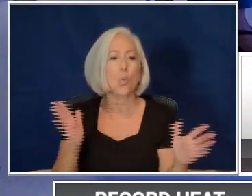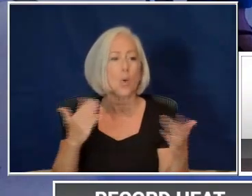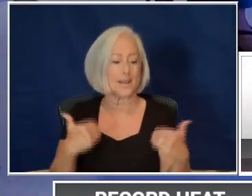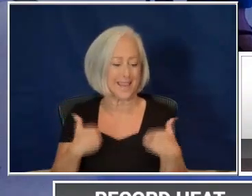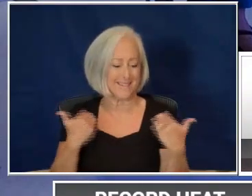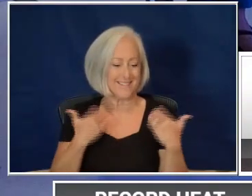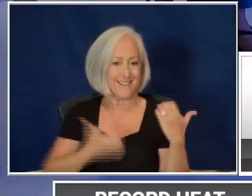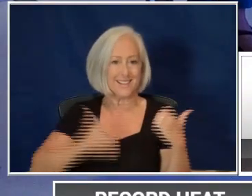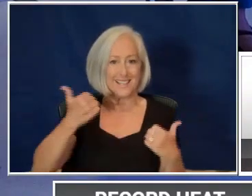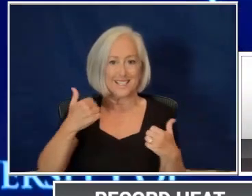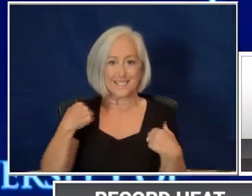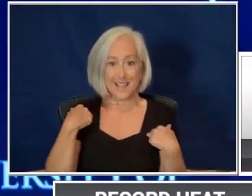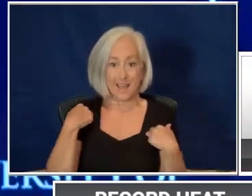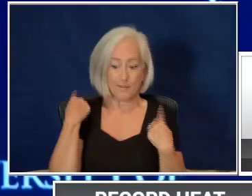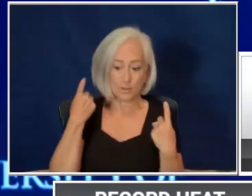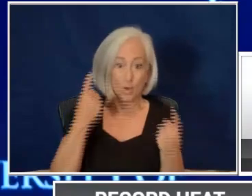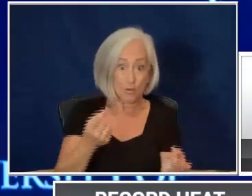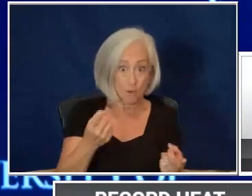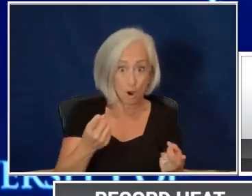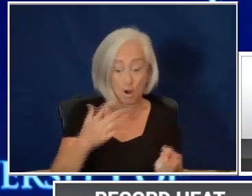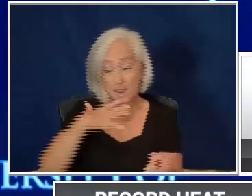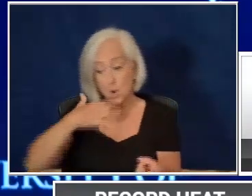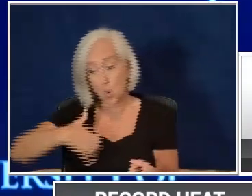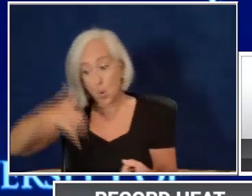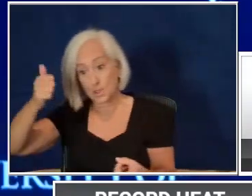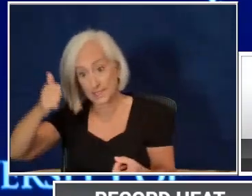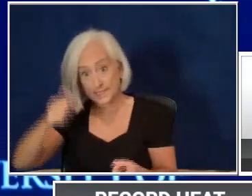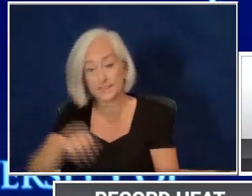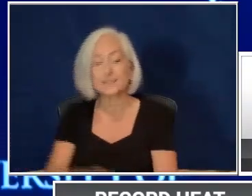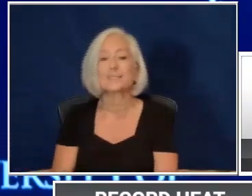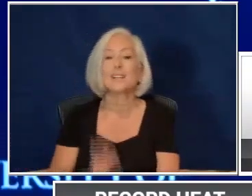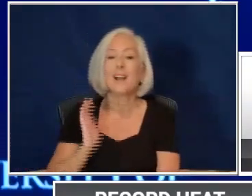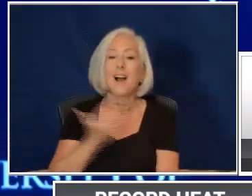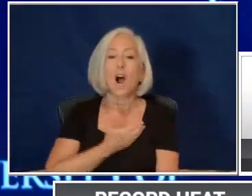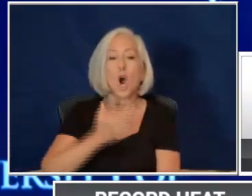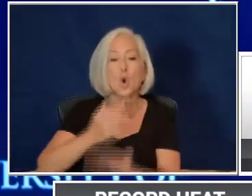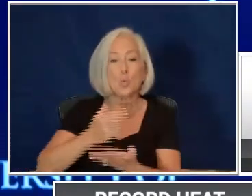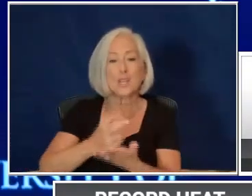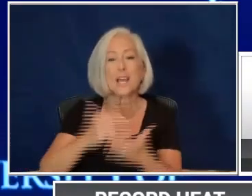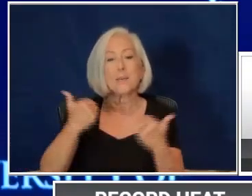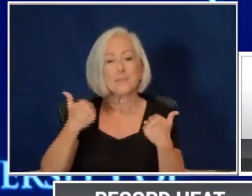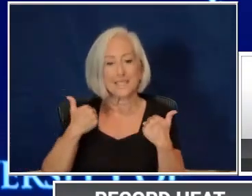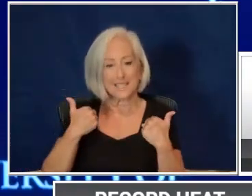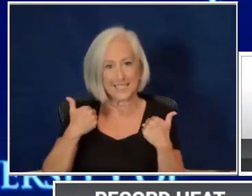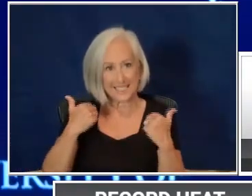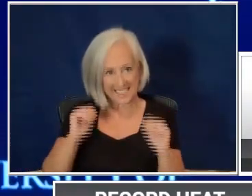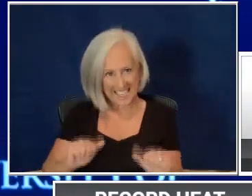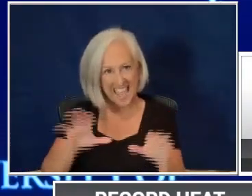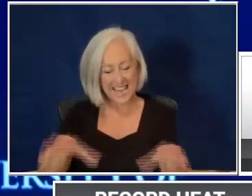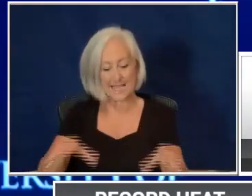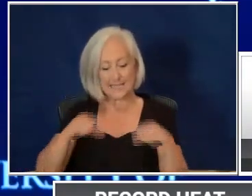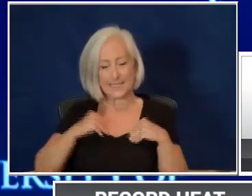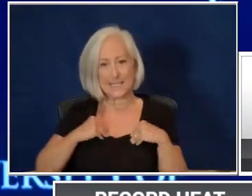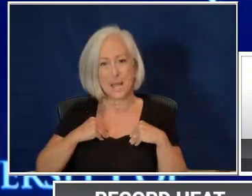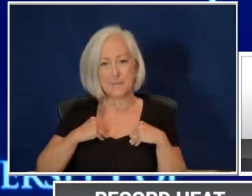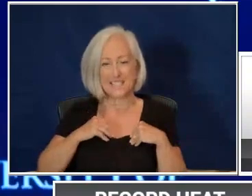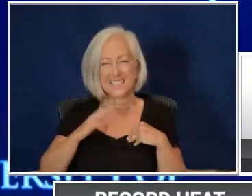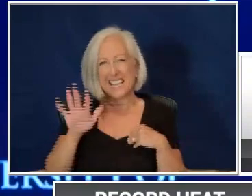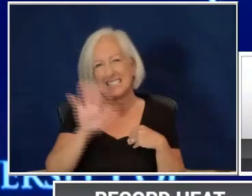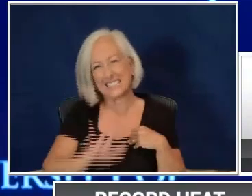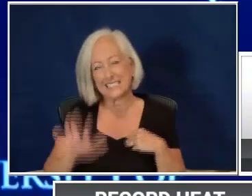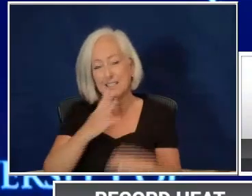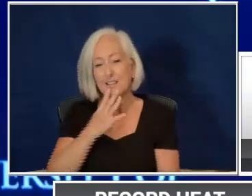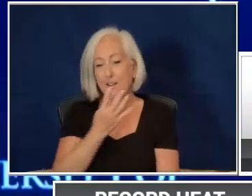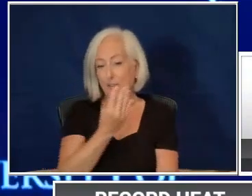rehab? In our rehab center, we can take down to probably like mid-teens, like 14 or 15 years